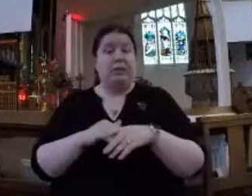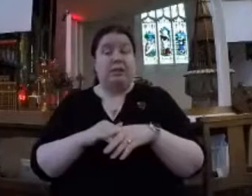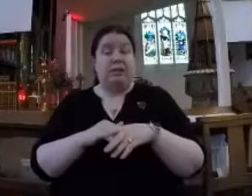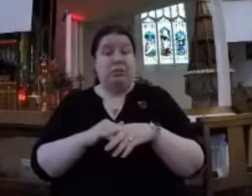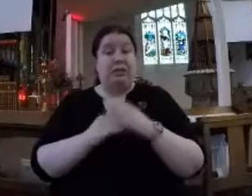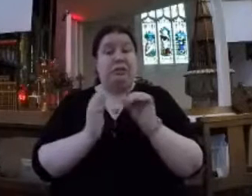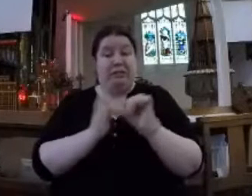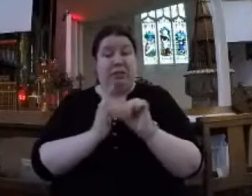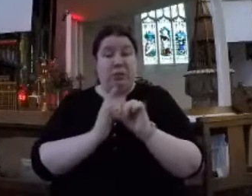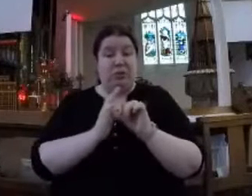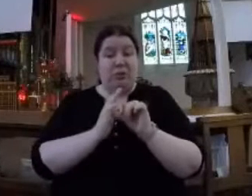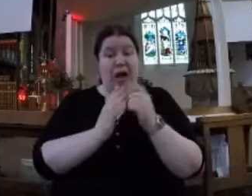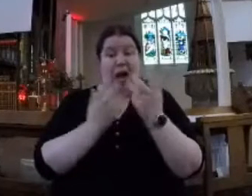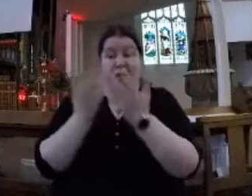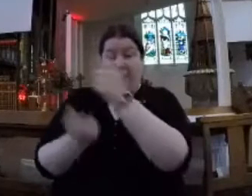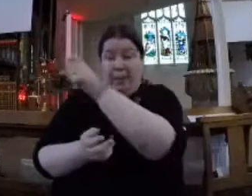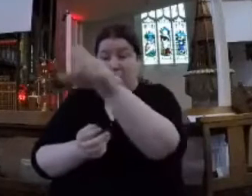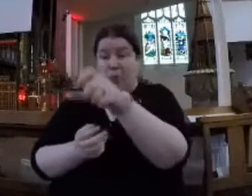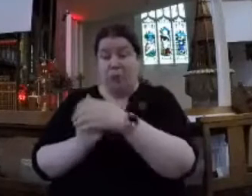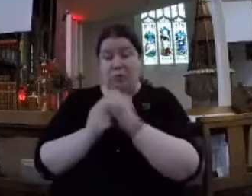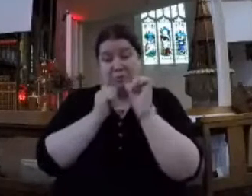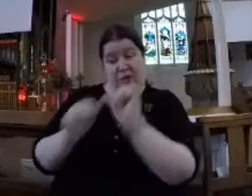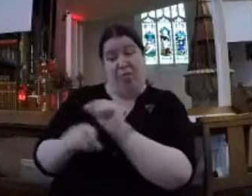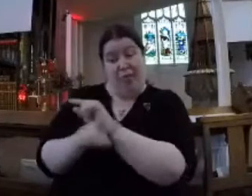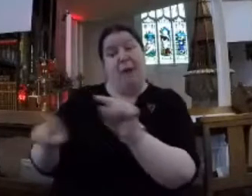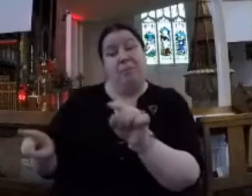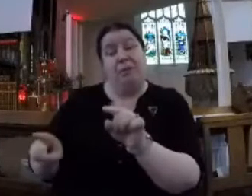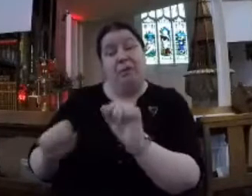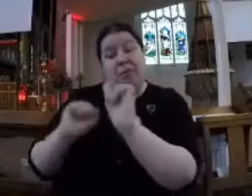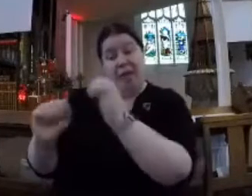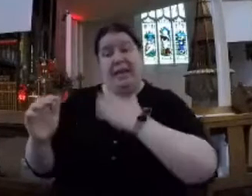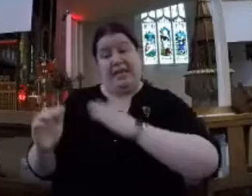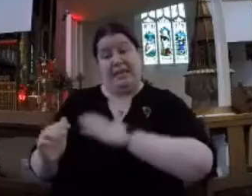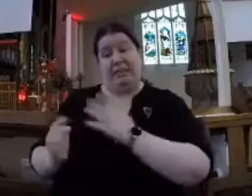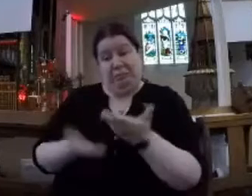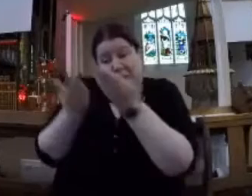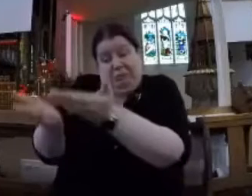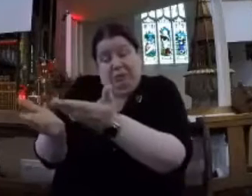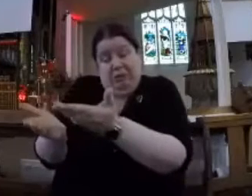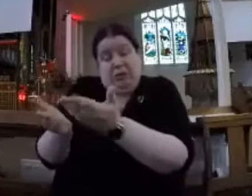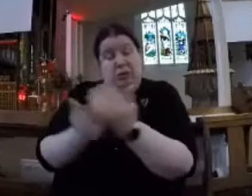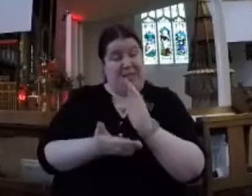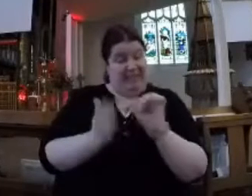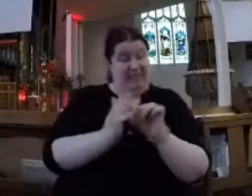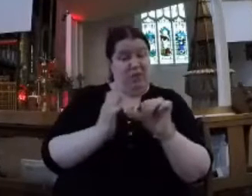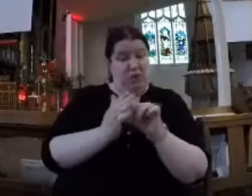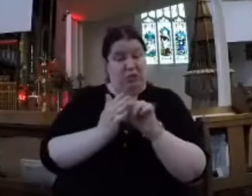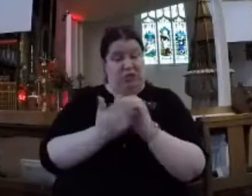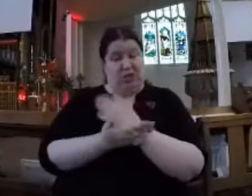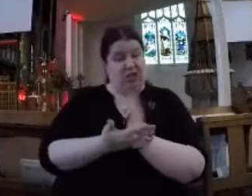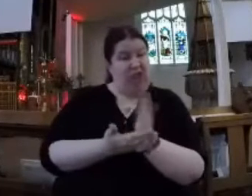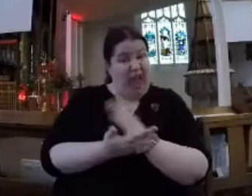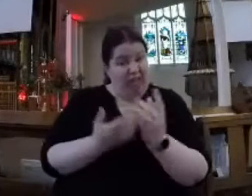of others because choosing ourselves feels good. We struggle to share